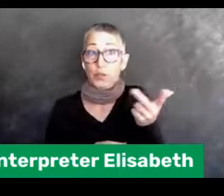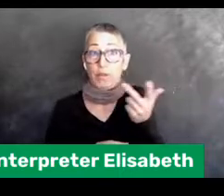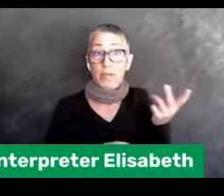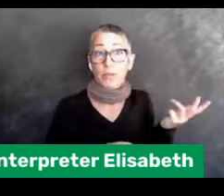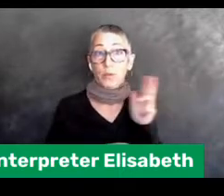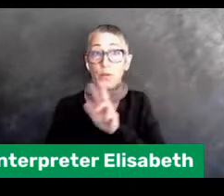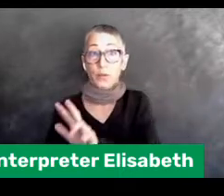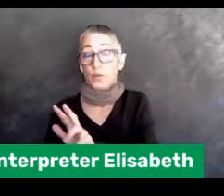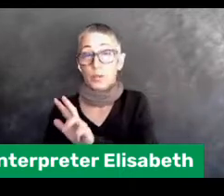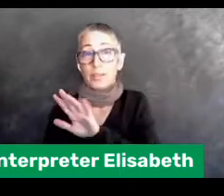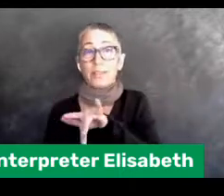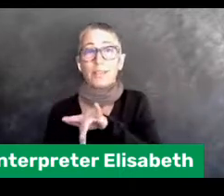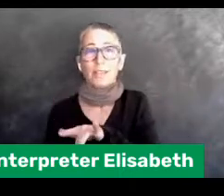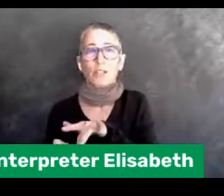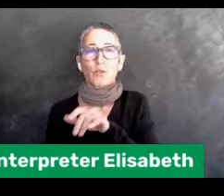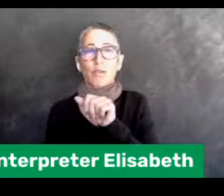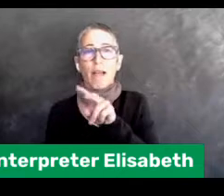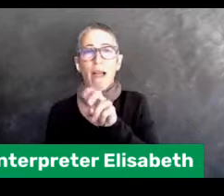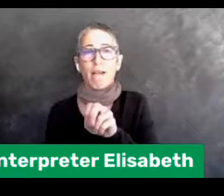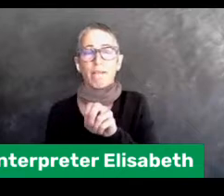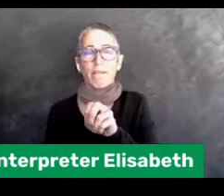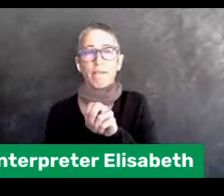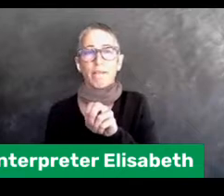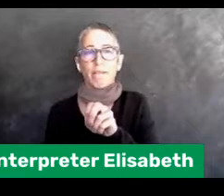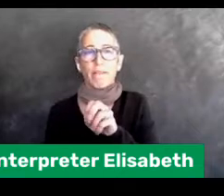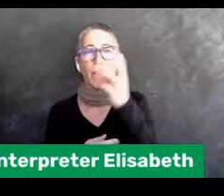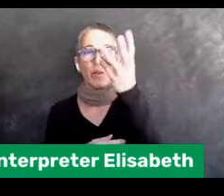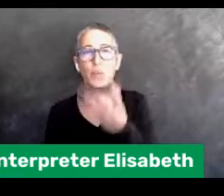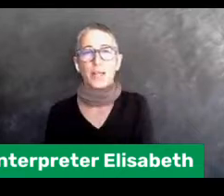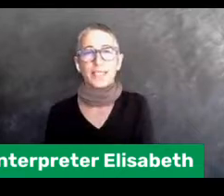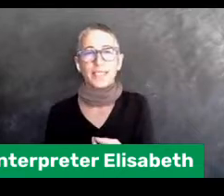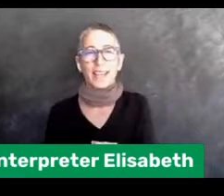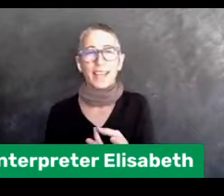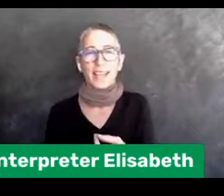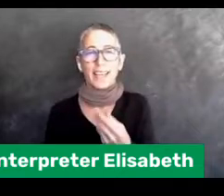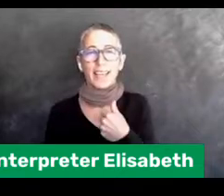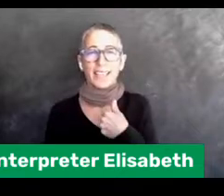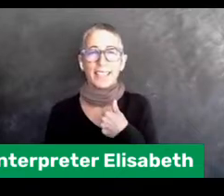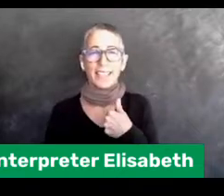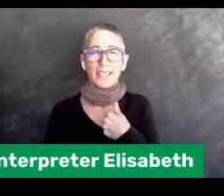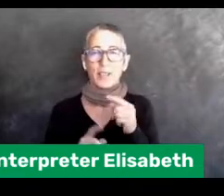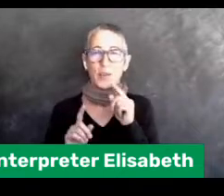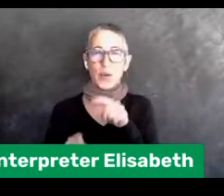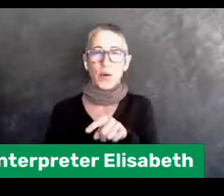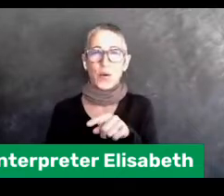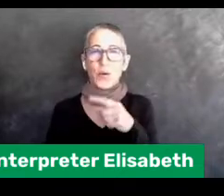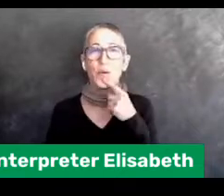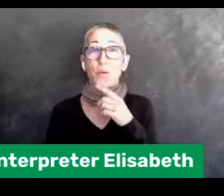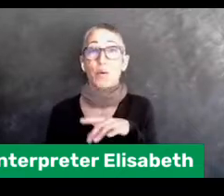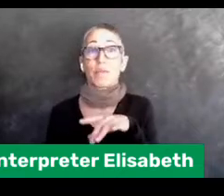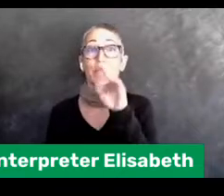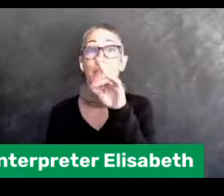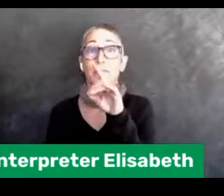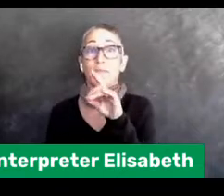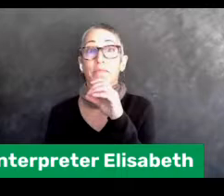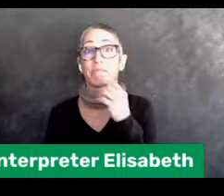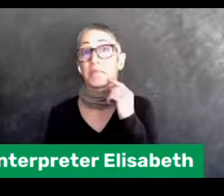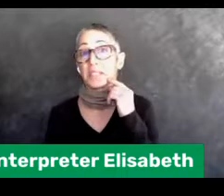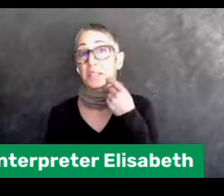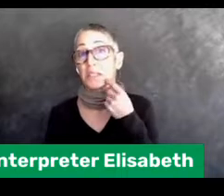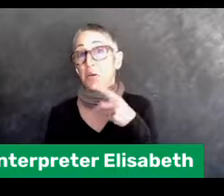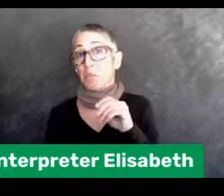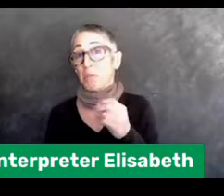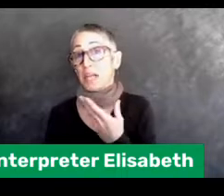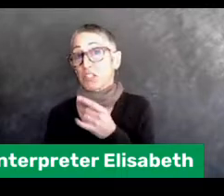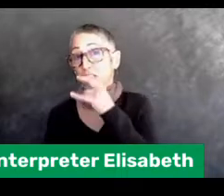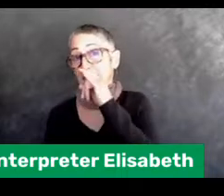Chicago Avenue every Wednesday after school to grab some of my favorite zebra cakes and Sour Patch Kids to satisfy